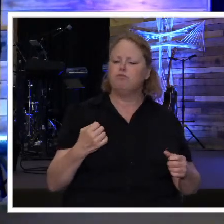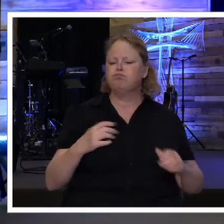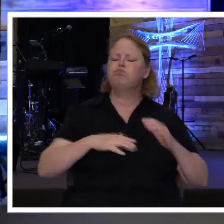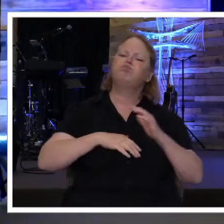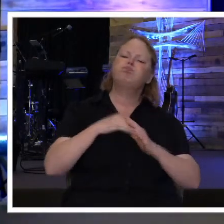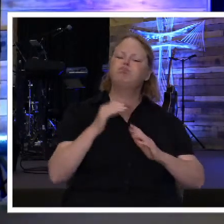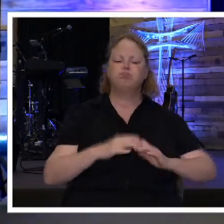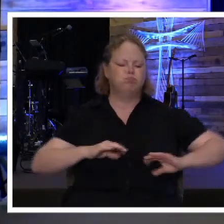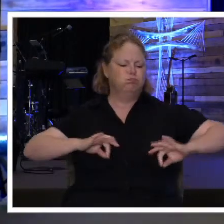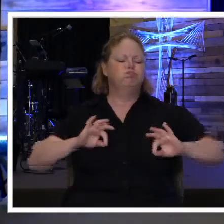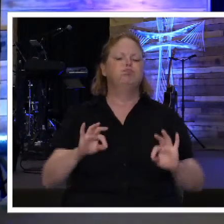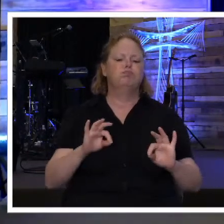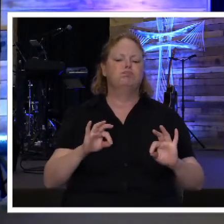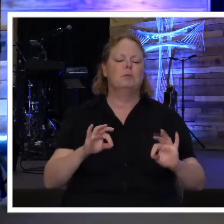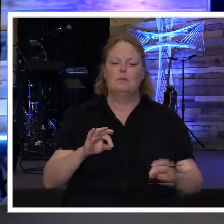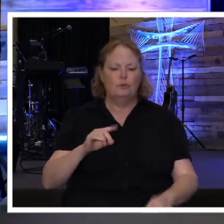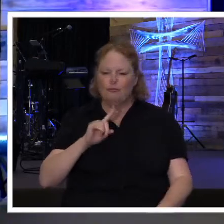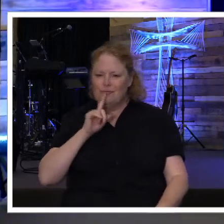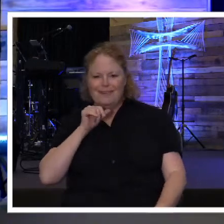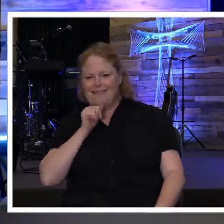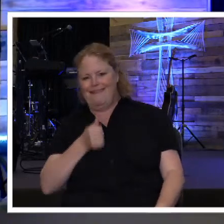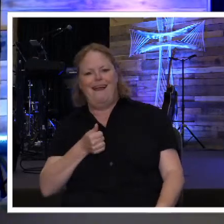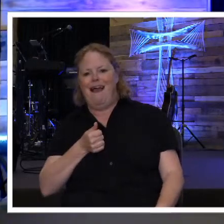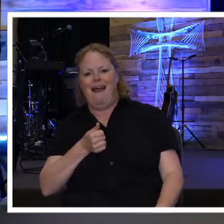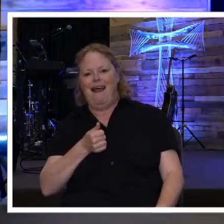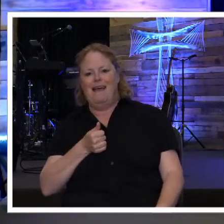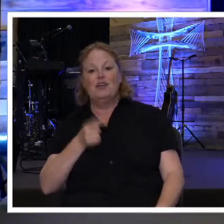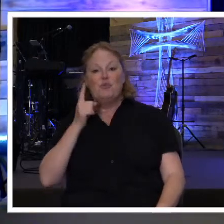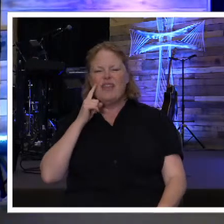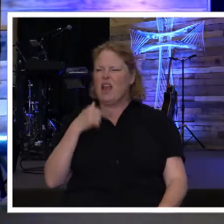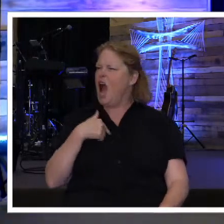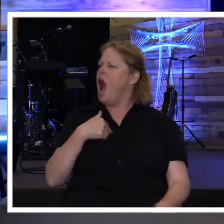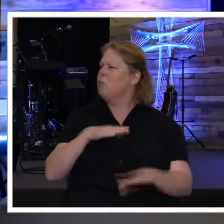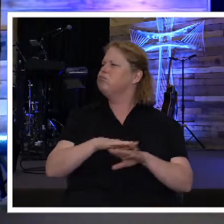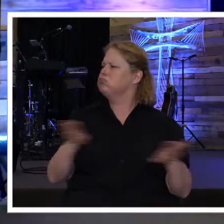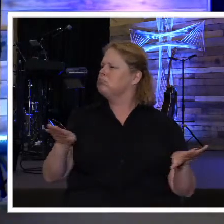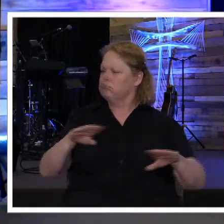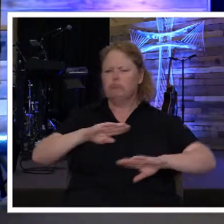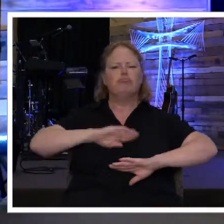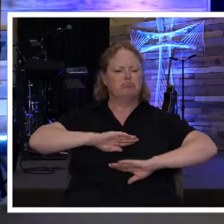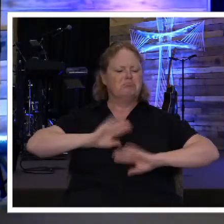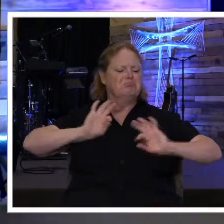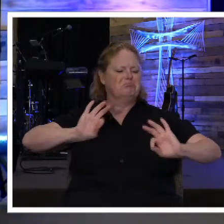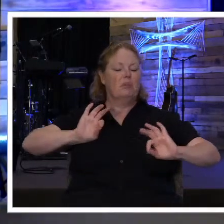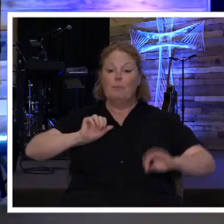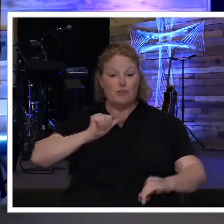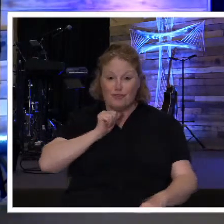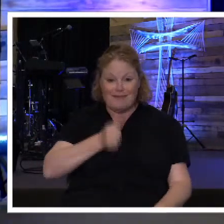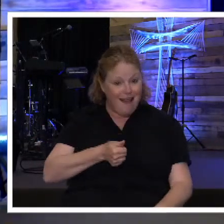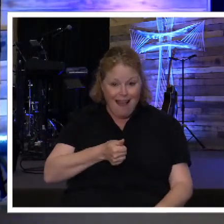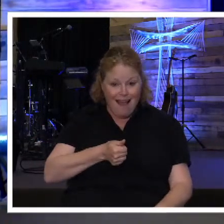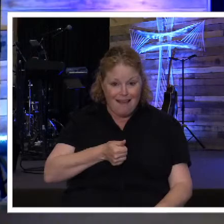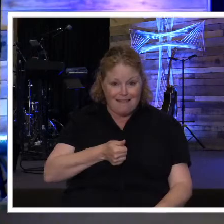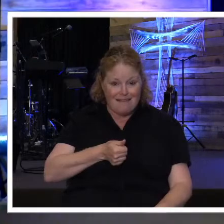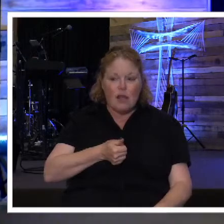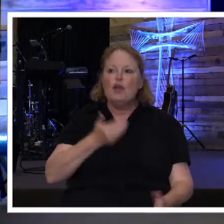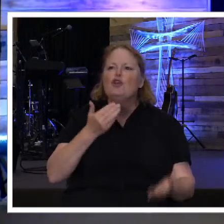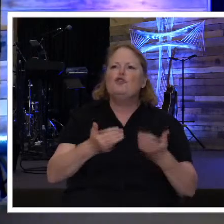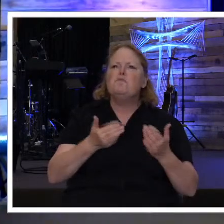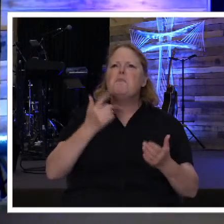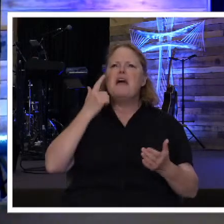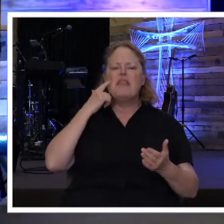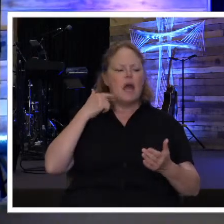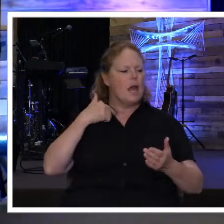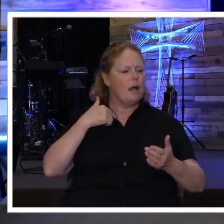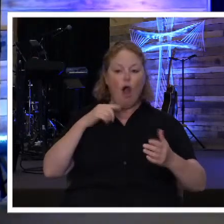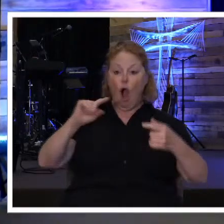It will make you believe that you are safe when you are not. It can falsely make you believe that you are